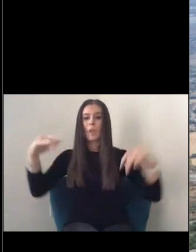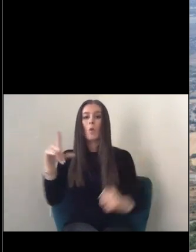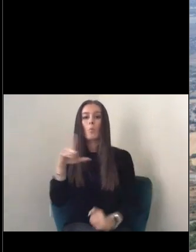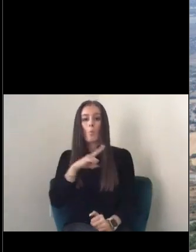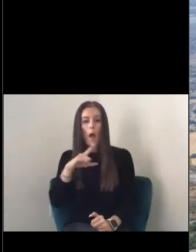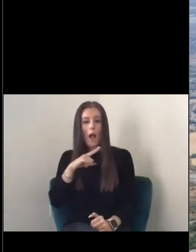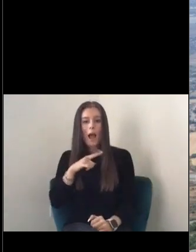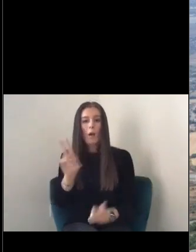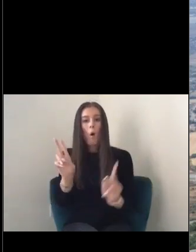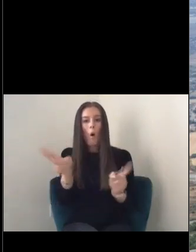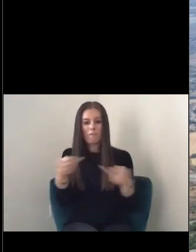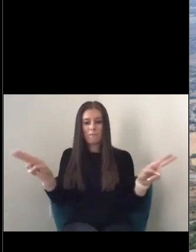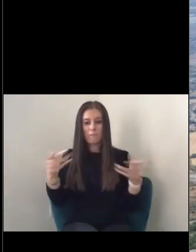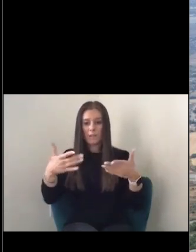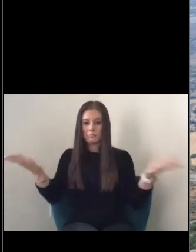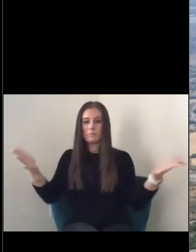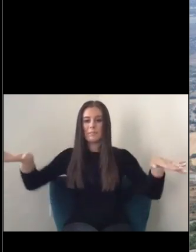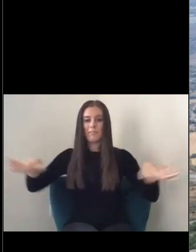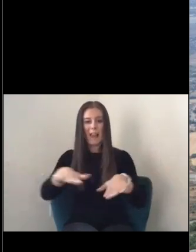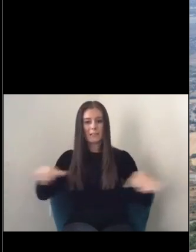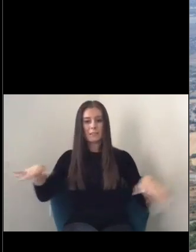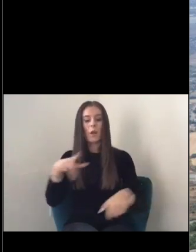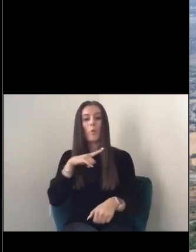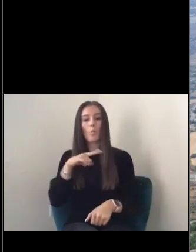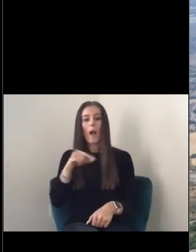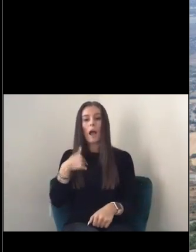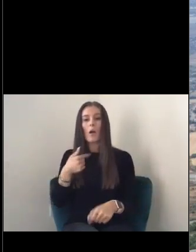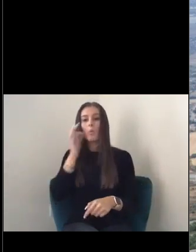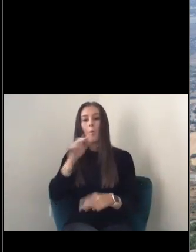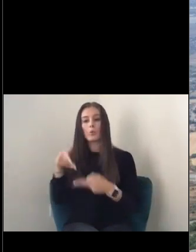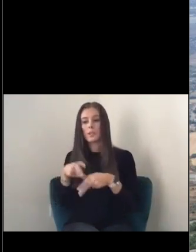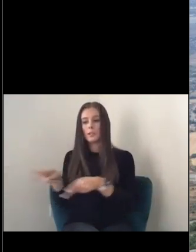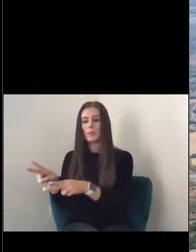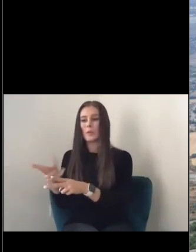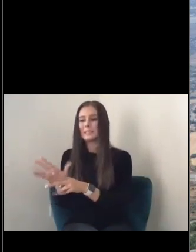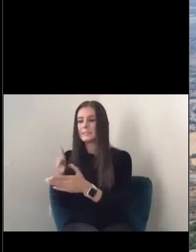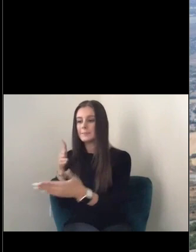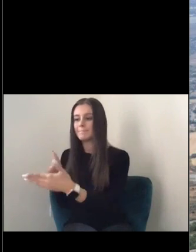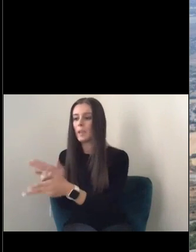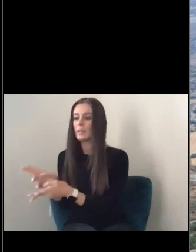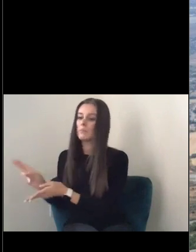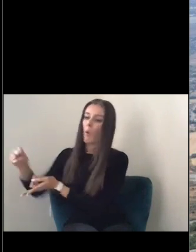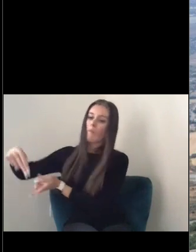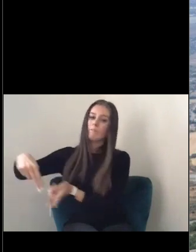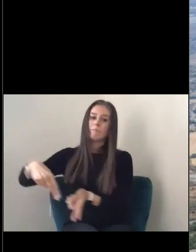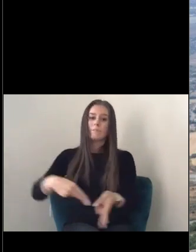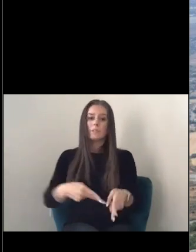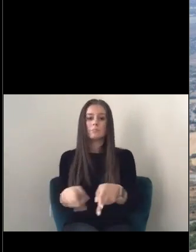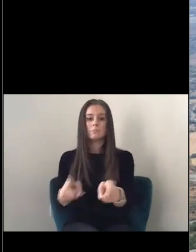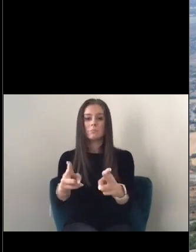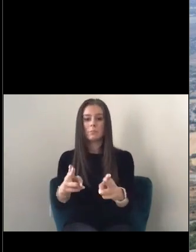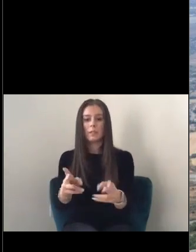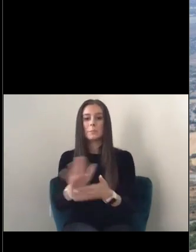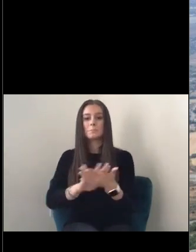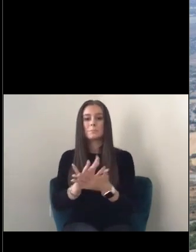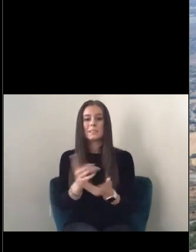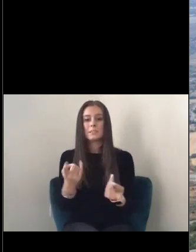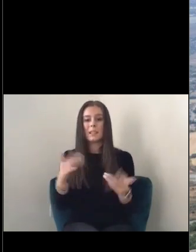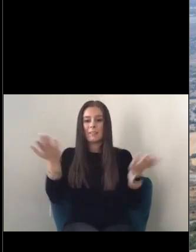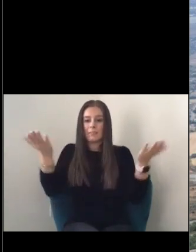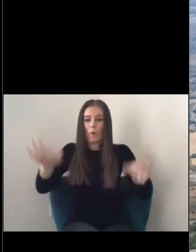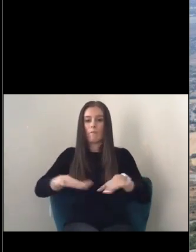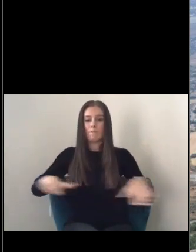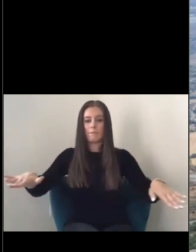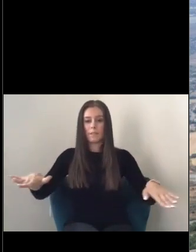a watercourse. The two were coincident, which required realigning to avoid Lower Thames Crossing.